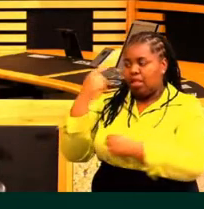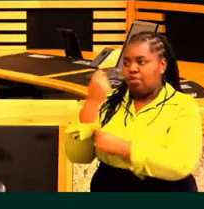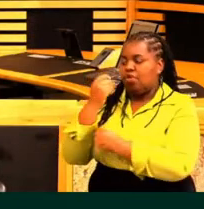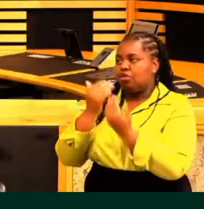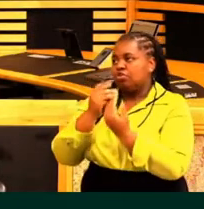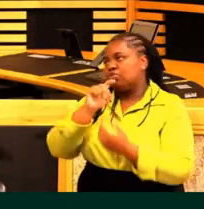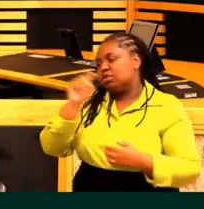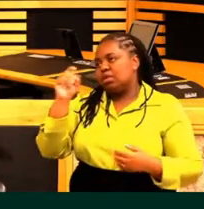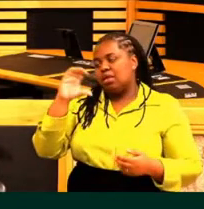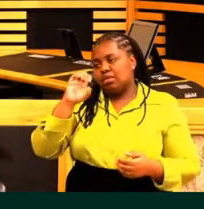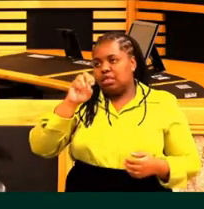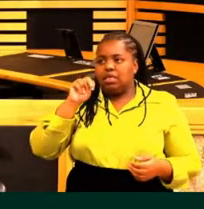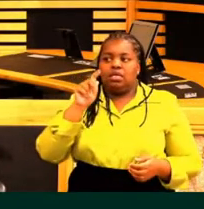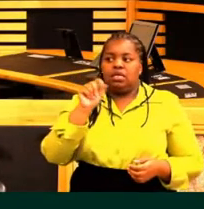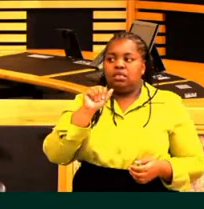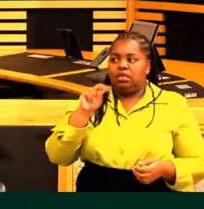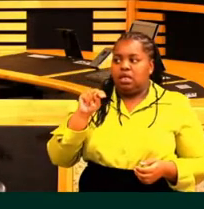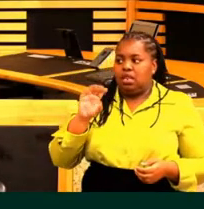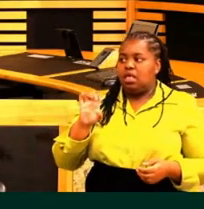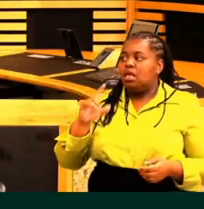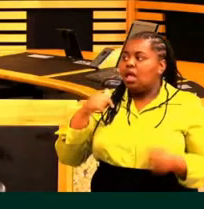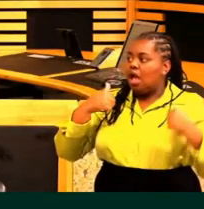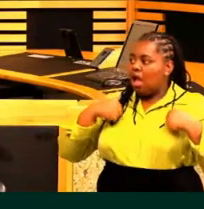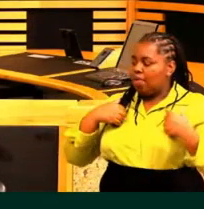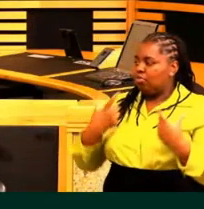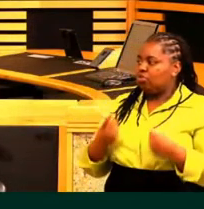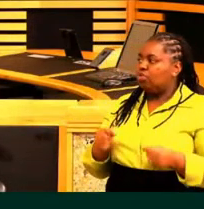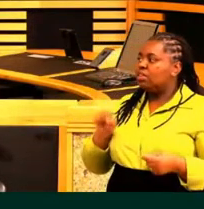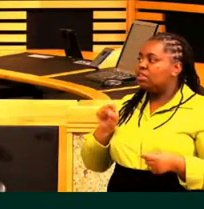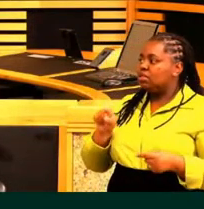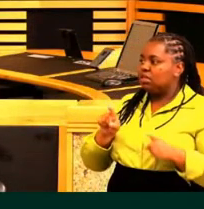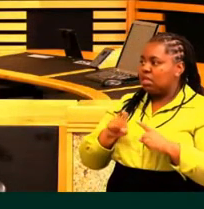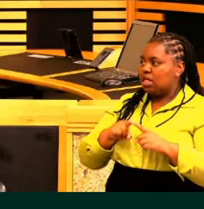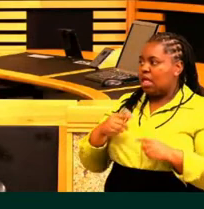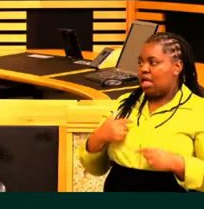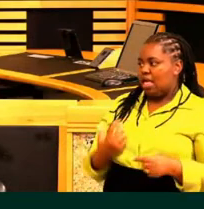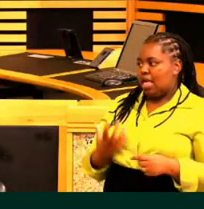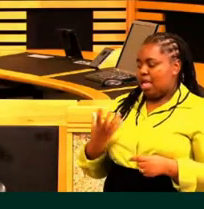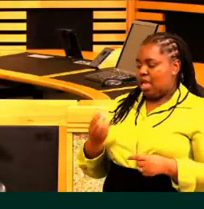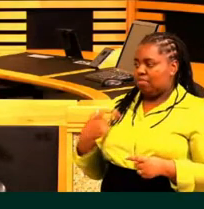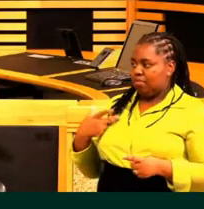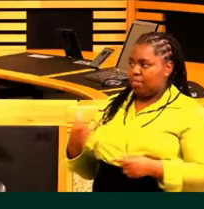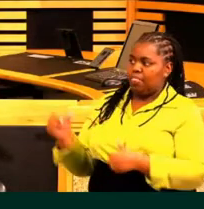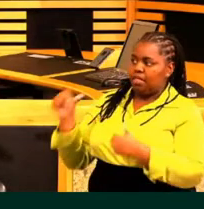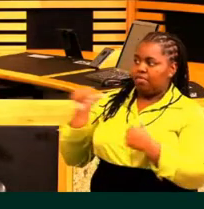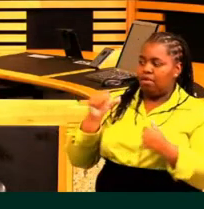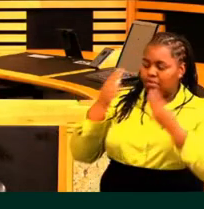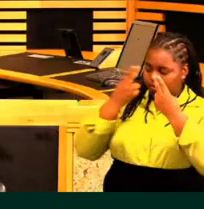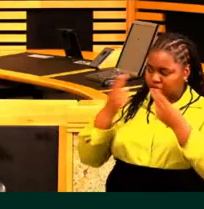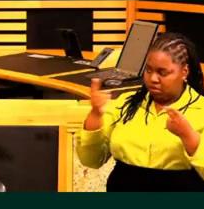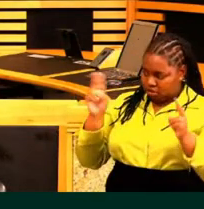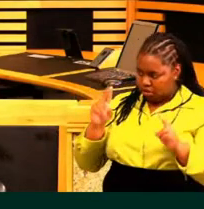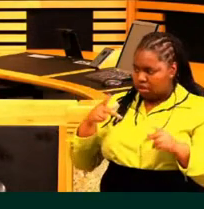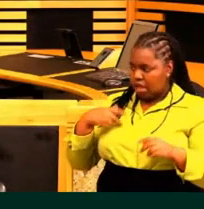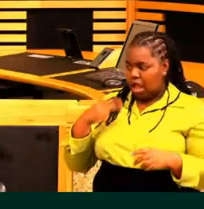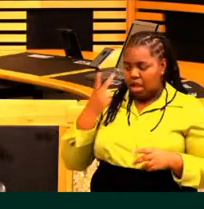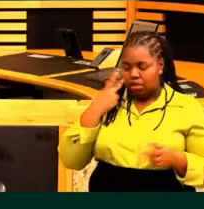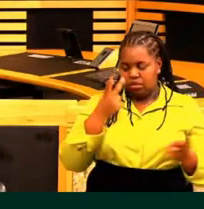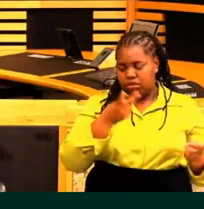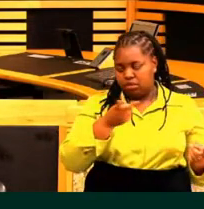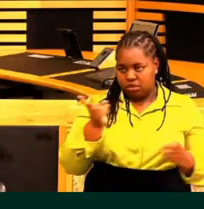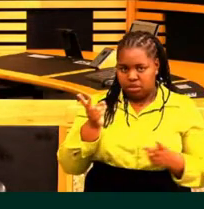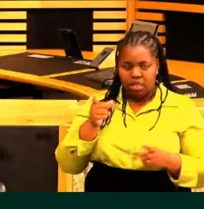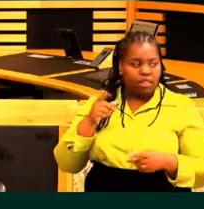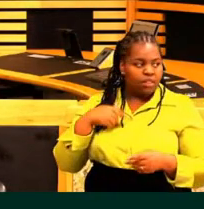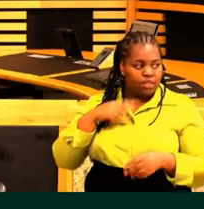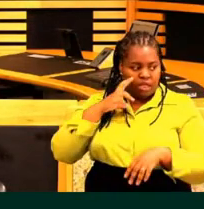schools of Tanzania I am doing this as I have come back from varsity and I have seen the Gap that